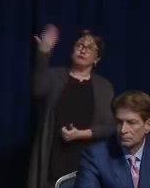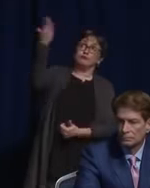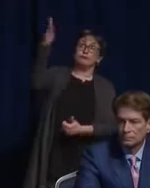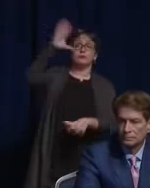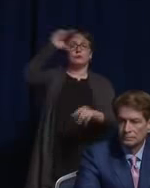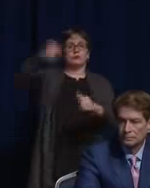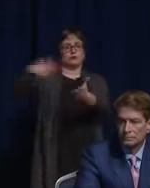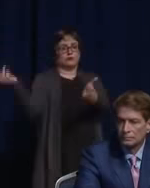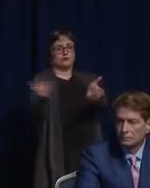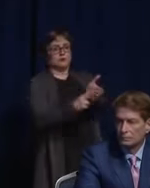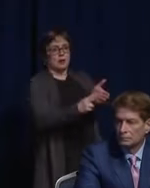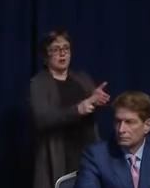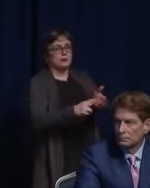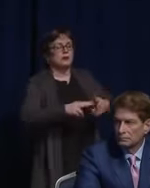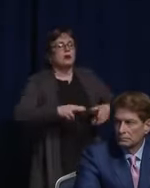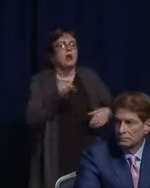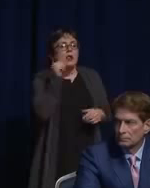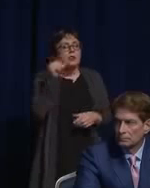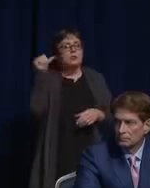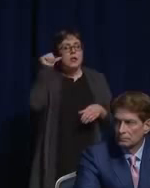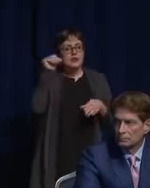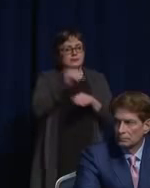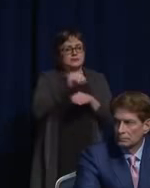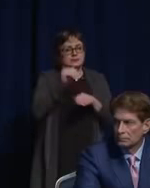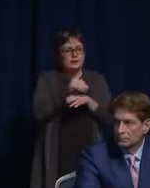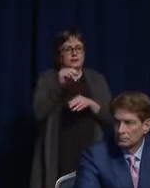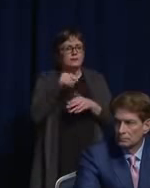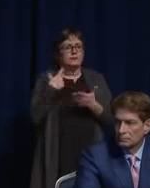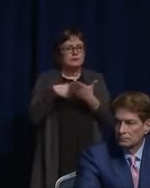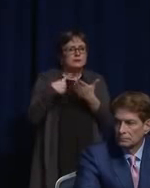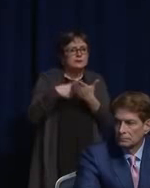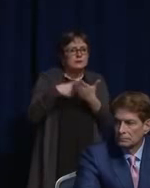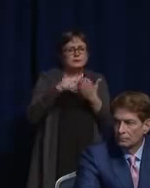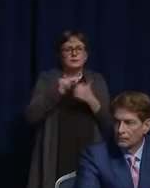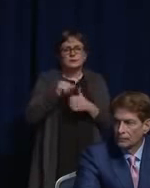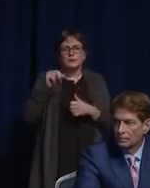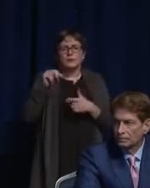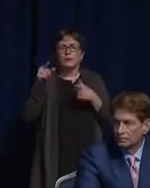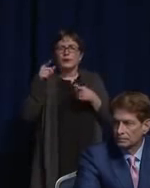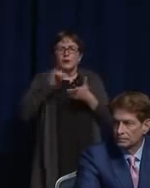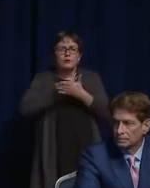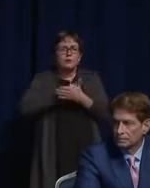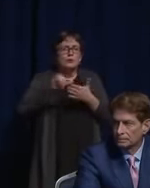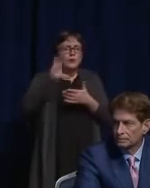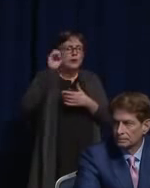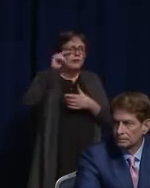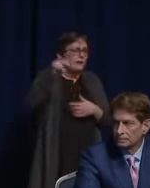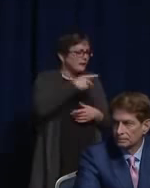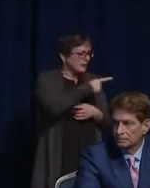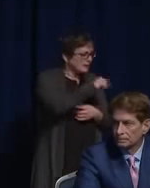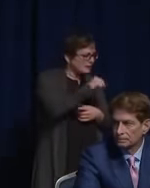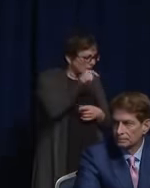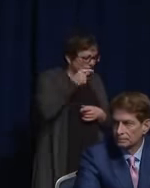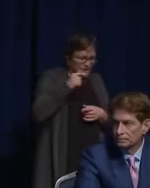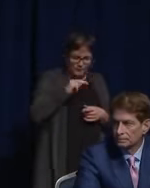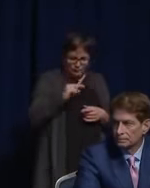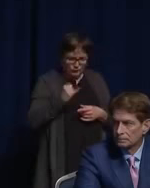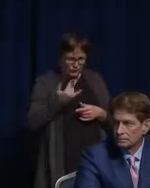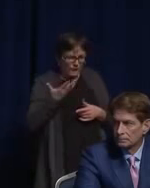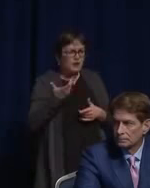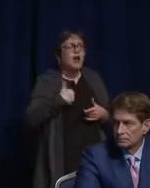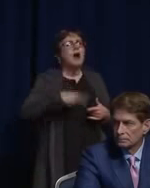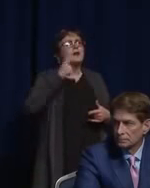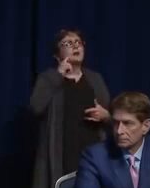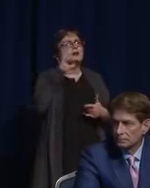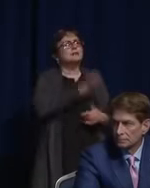last night. We think across the states of New Jersey, Pennsylvania, New York, Connecticut, what's that number look like? I think it's at least 100 billion